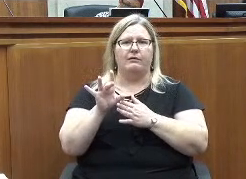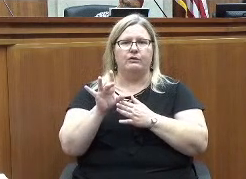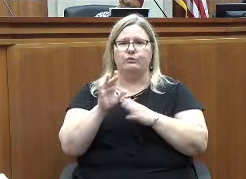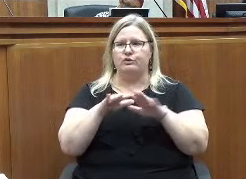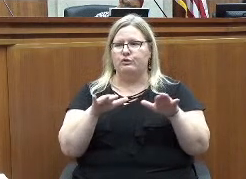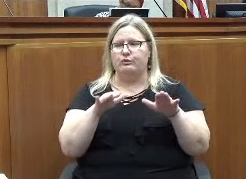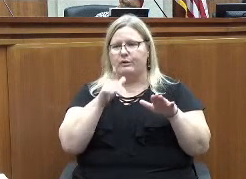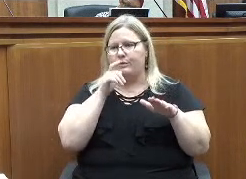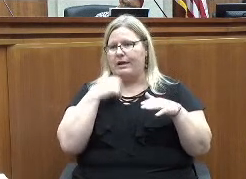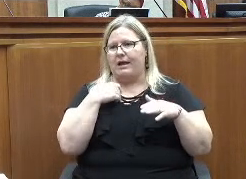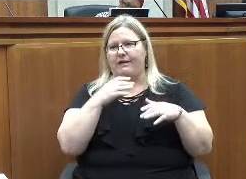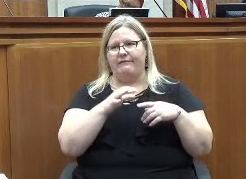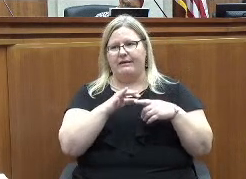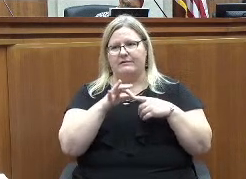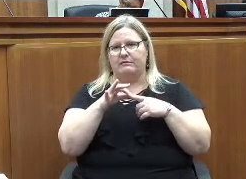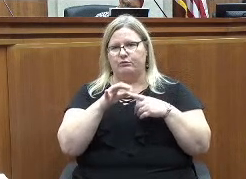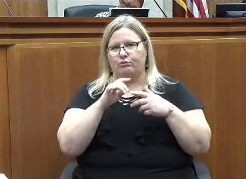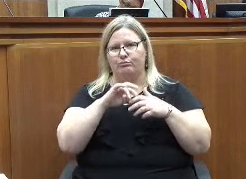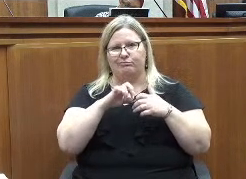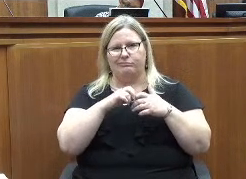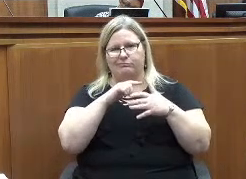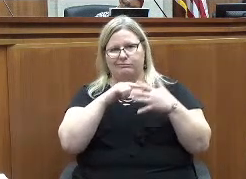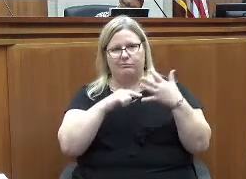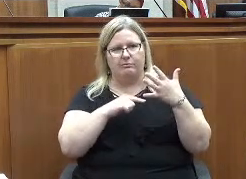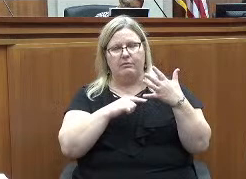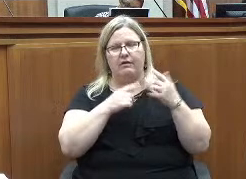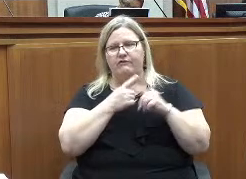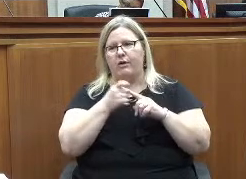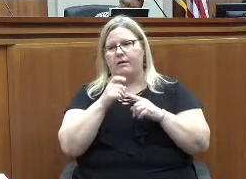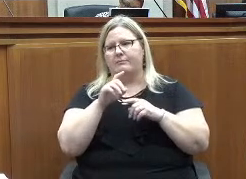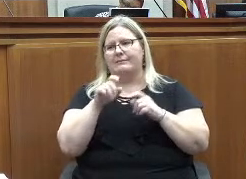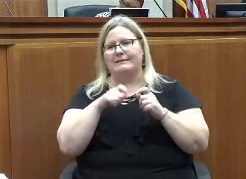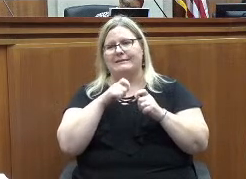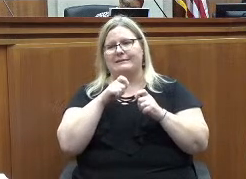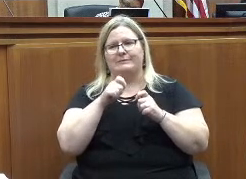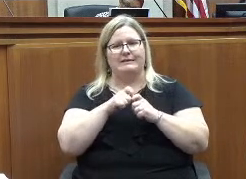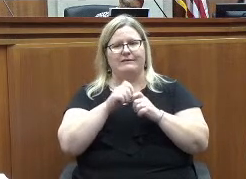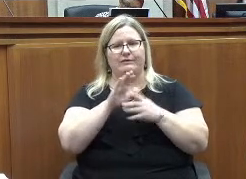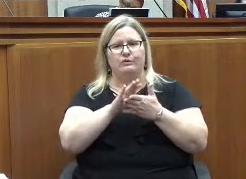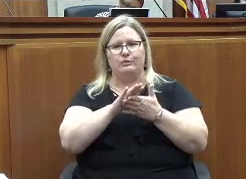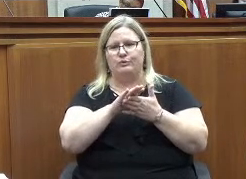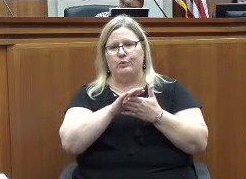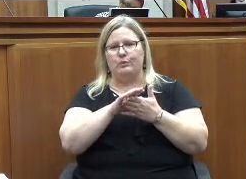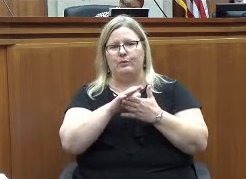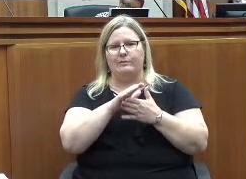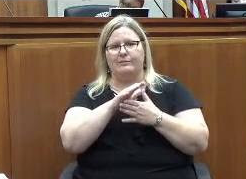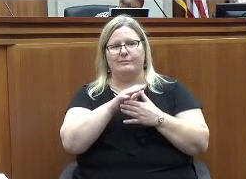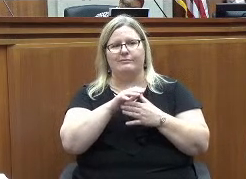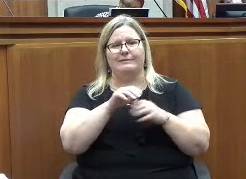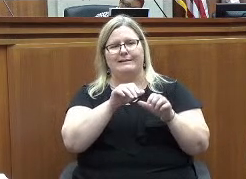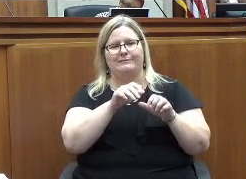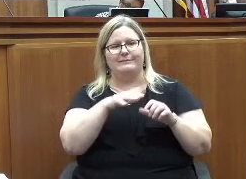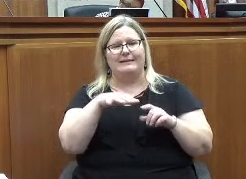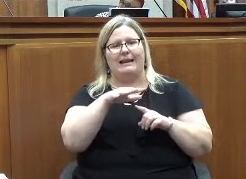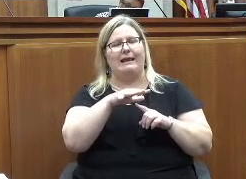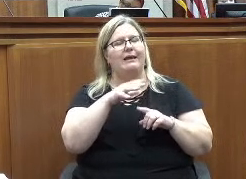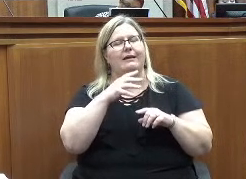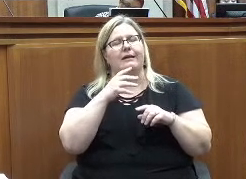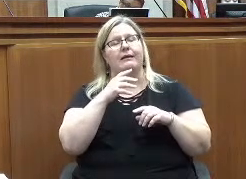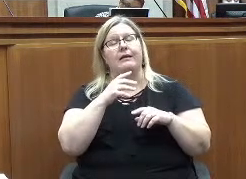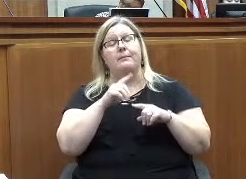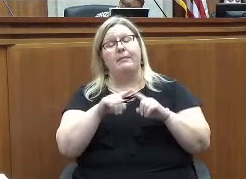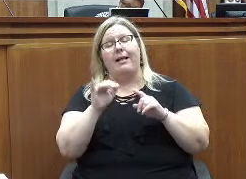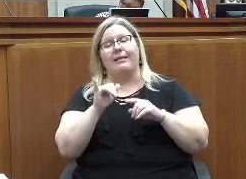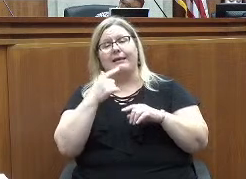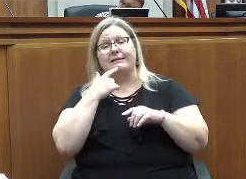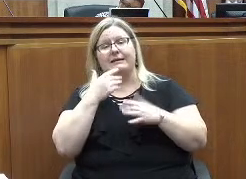with exceptionalities from a particular school setting. But again, as I stated earlier, we understand that there